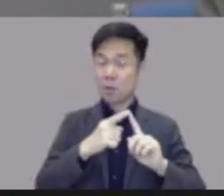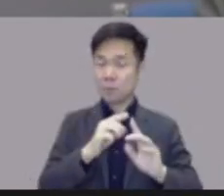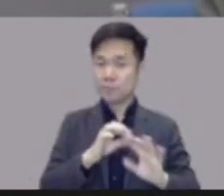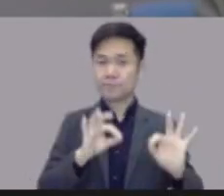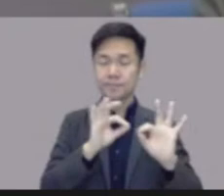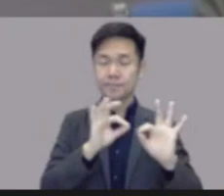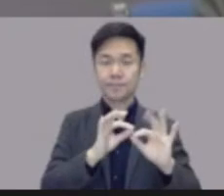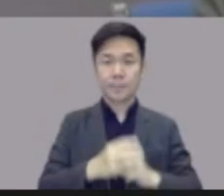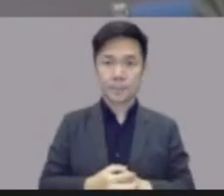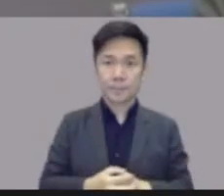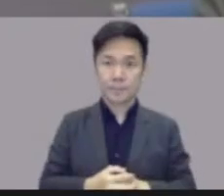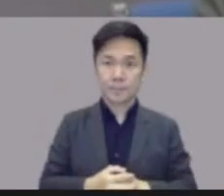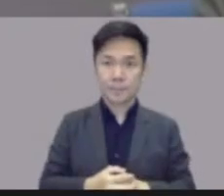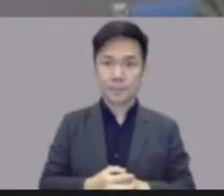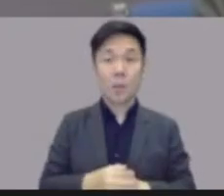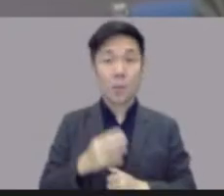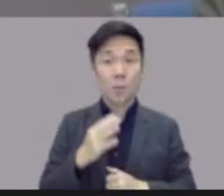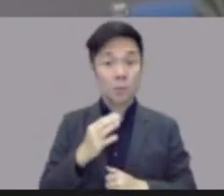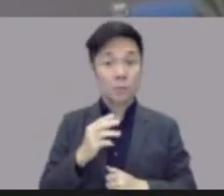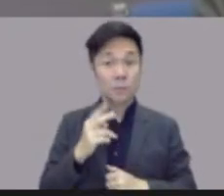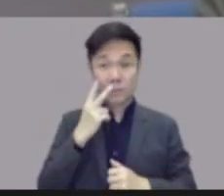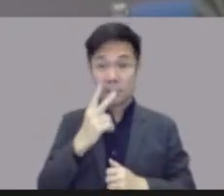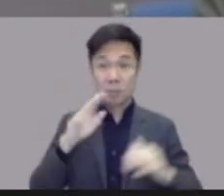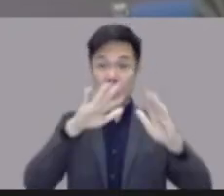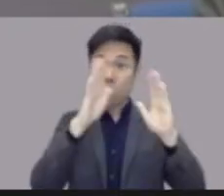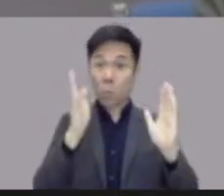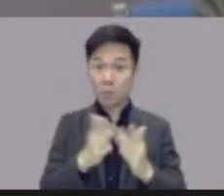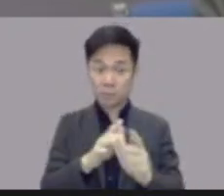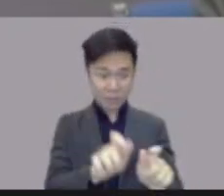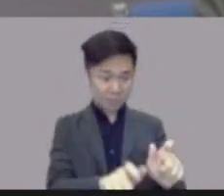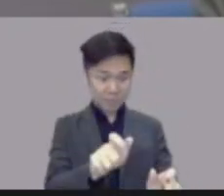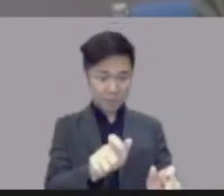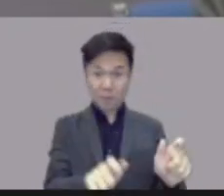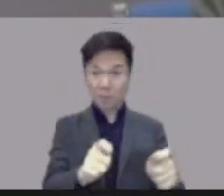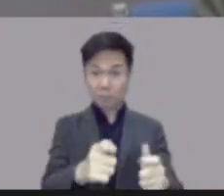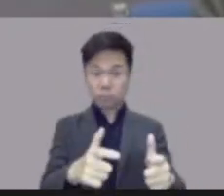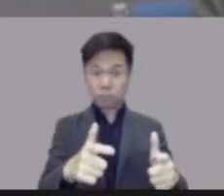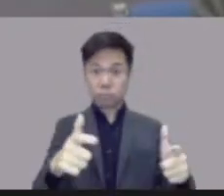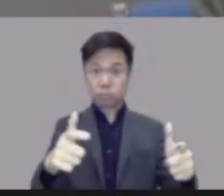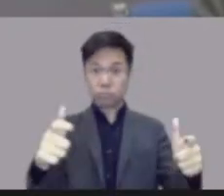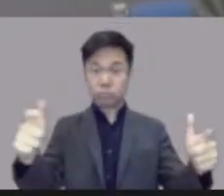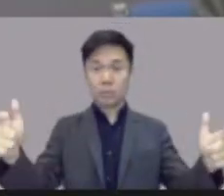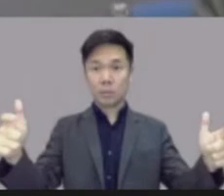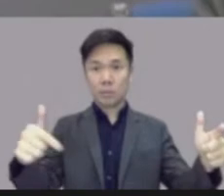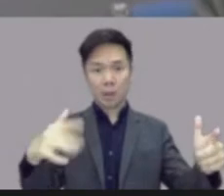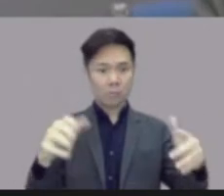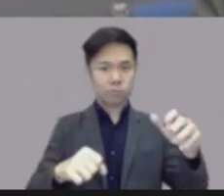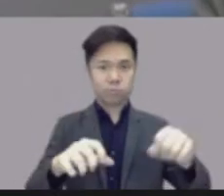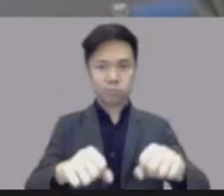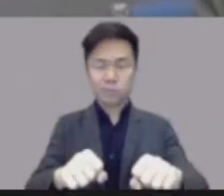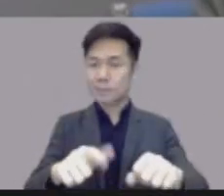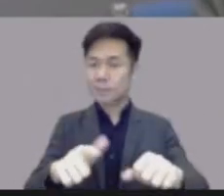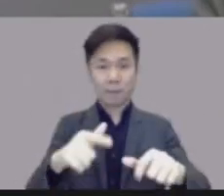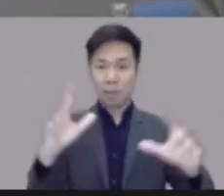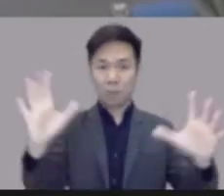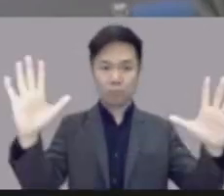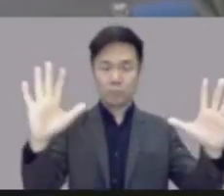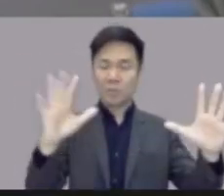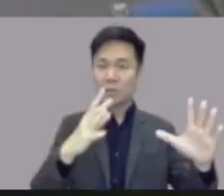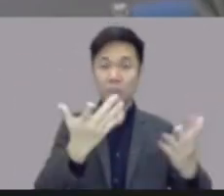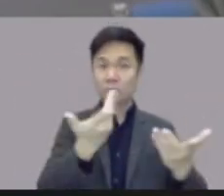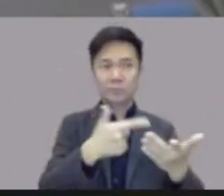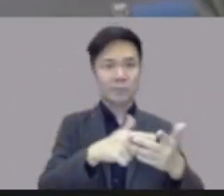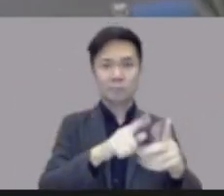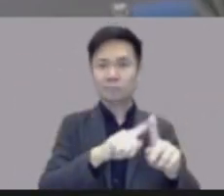development without due consideration of sustainability deployed natural resources intervention and climate change added pressure to the Natural